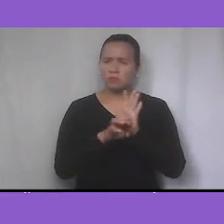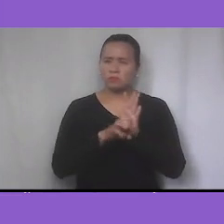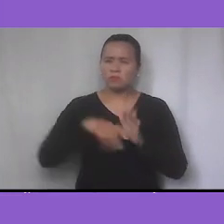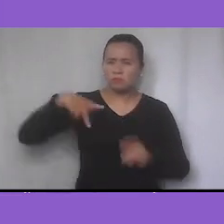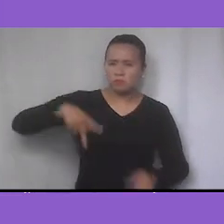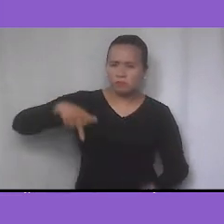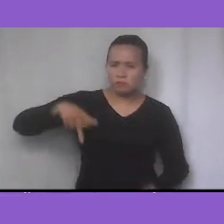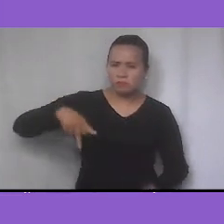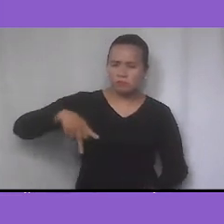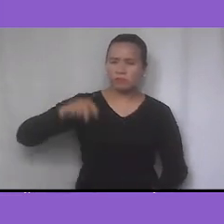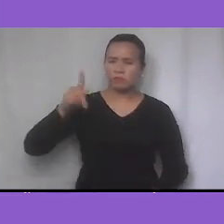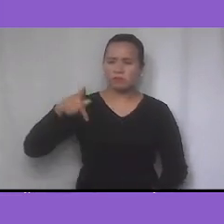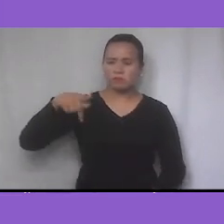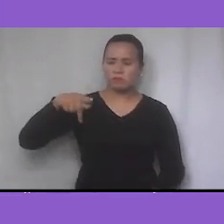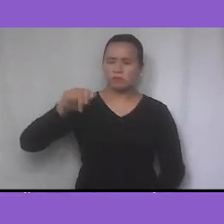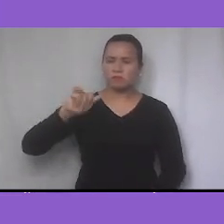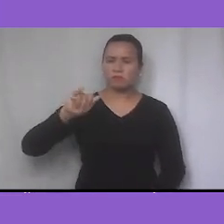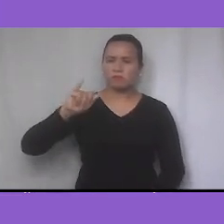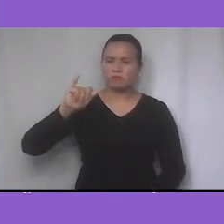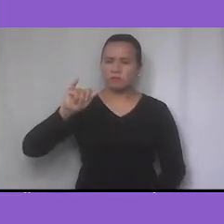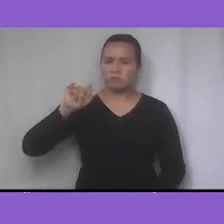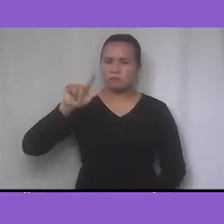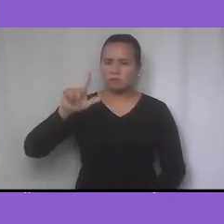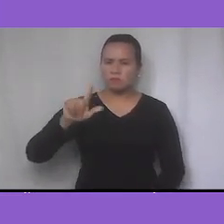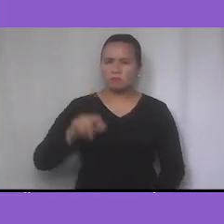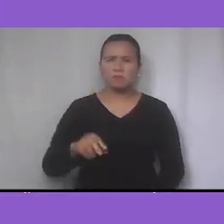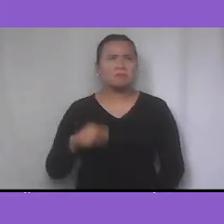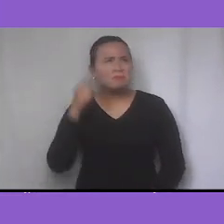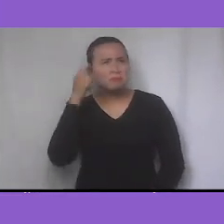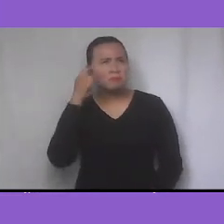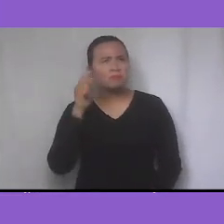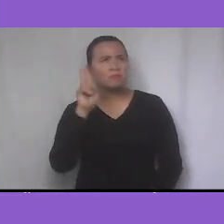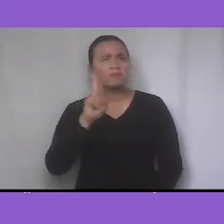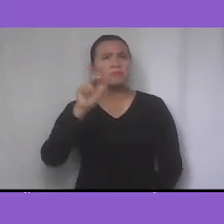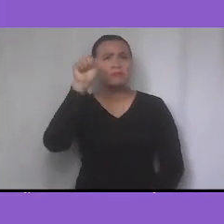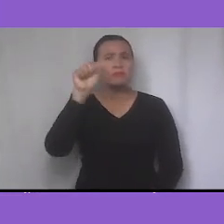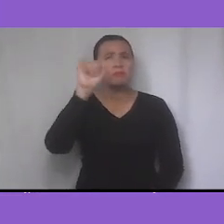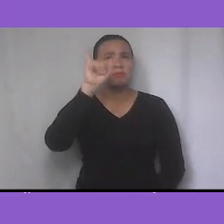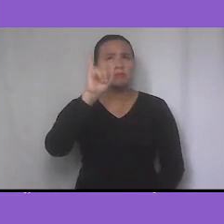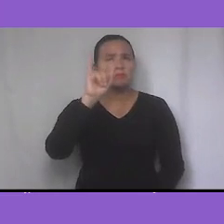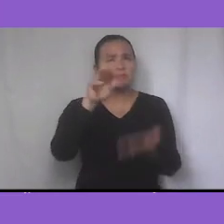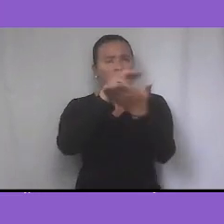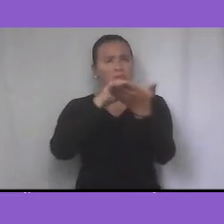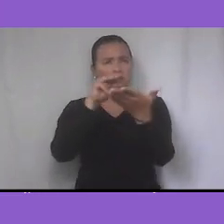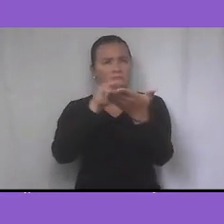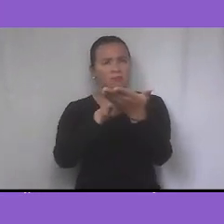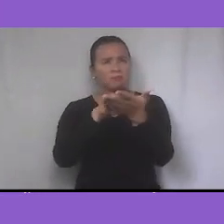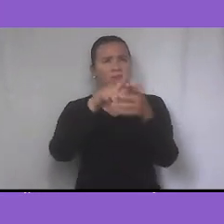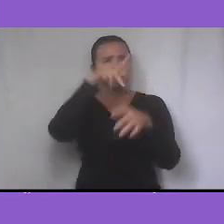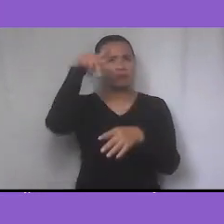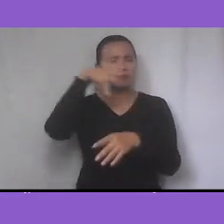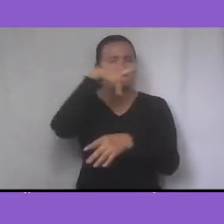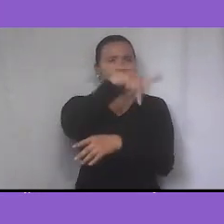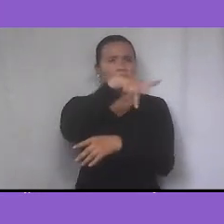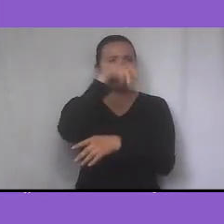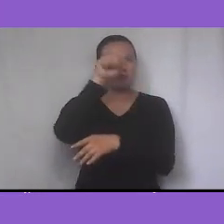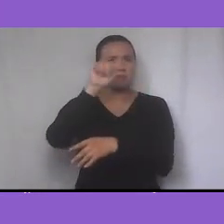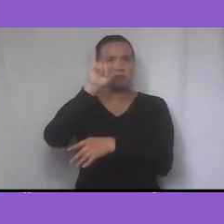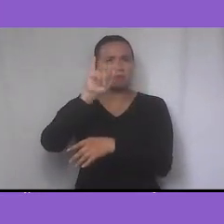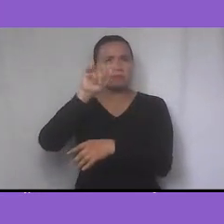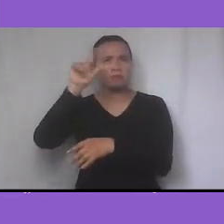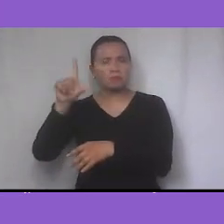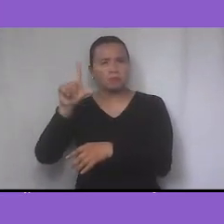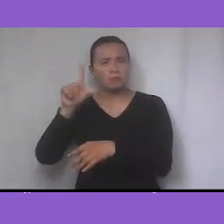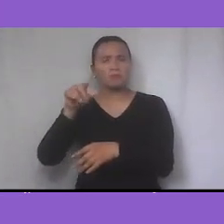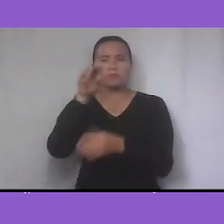P-ale. I think I use A-I there. It's also in the middle. Pero paano naman pag ang salitang